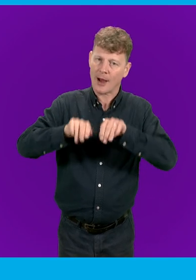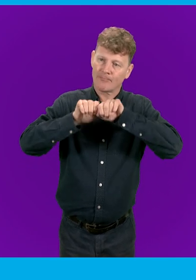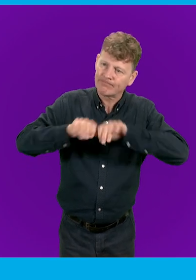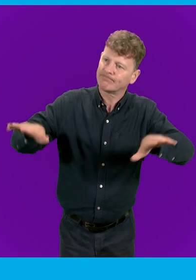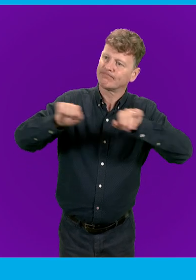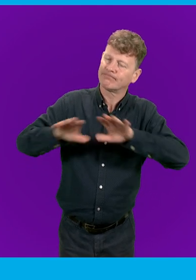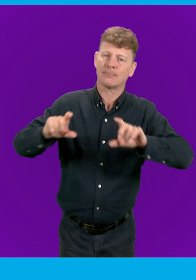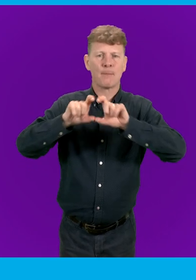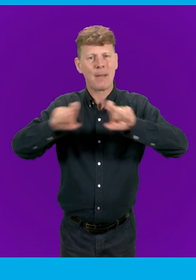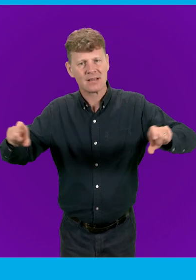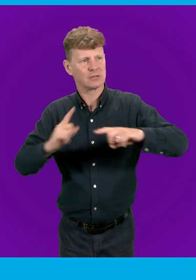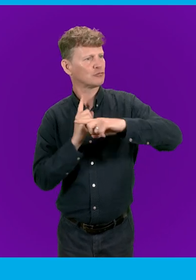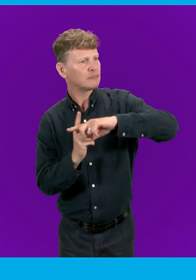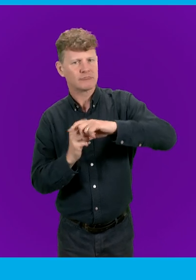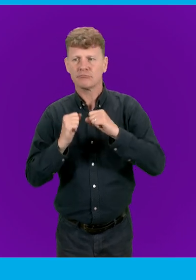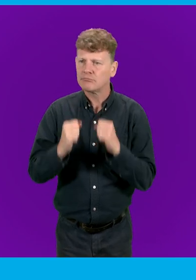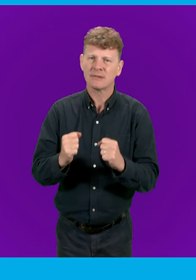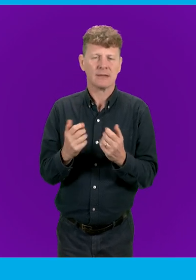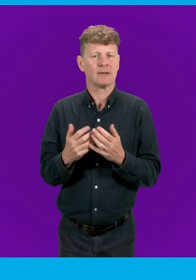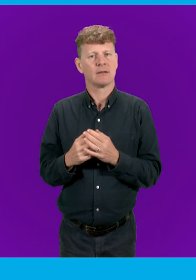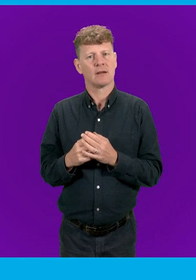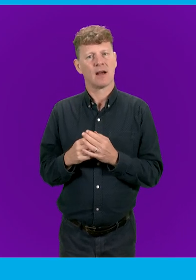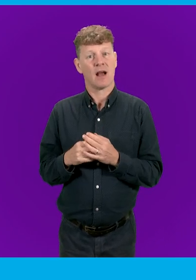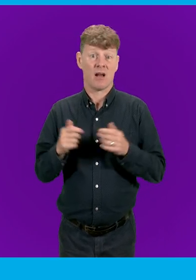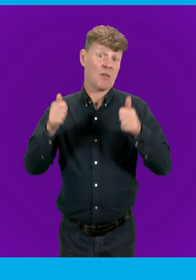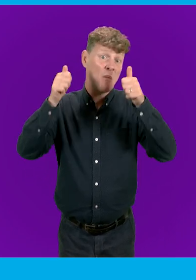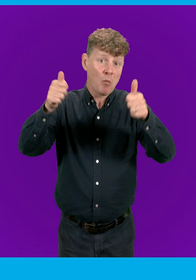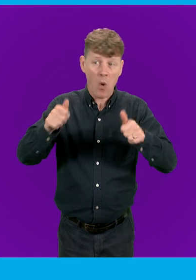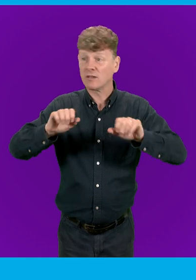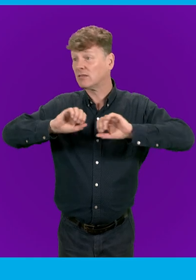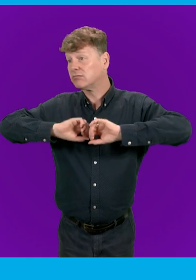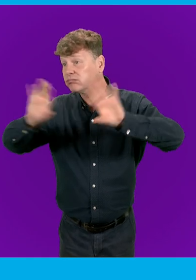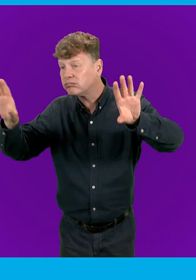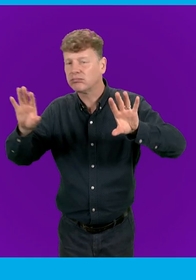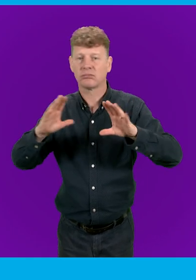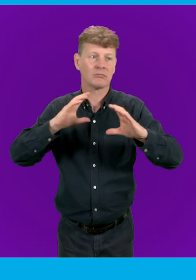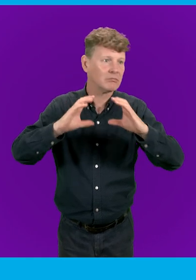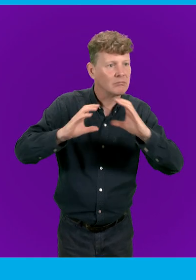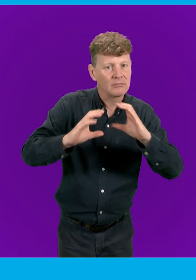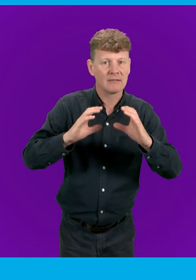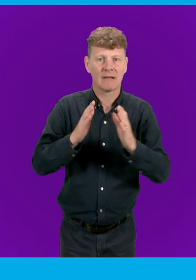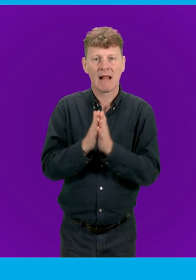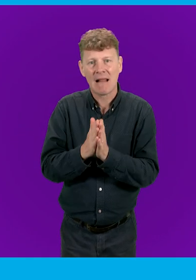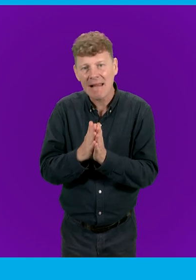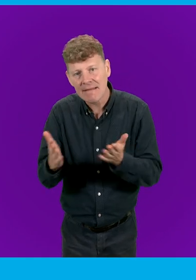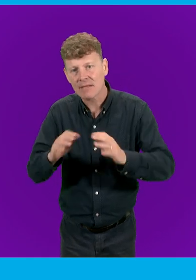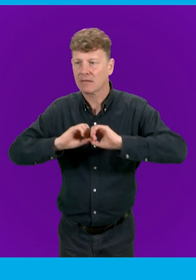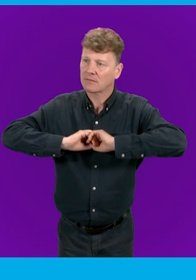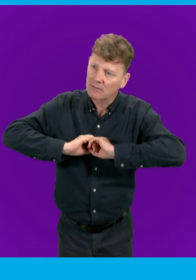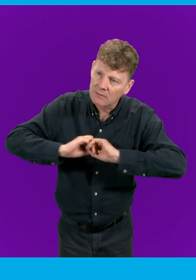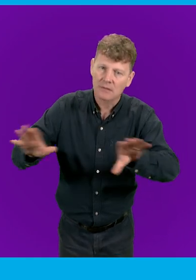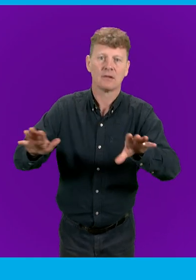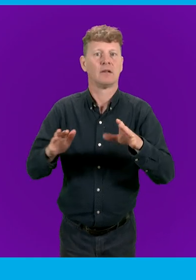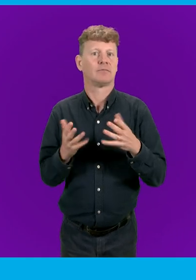And I think there's a lot of, you know, putting posters up everywhere, like or leaflets, it